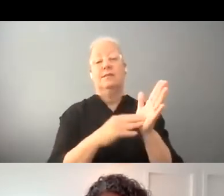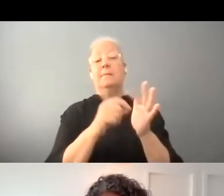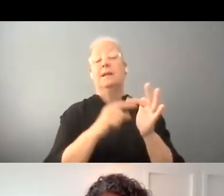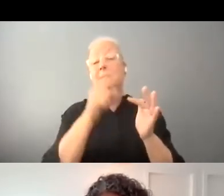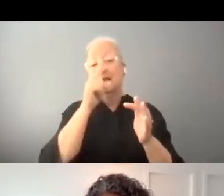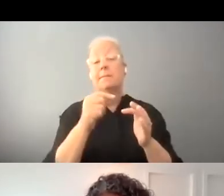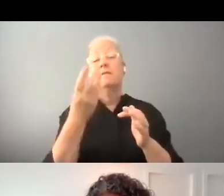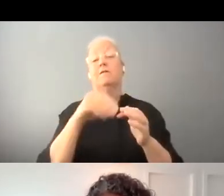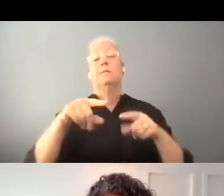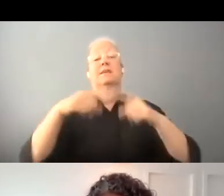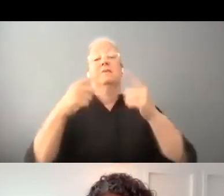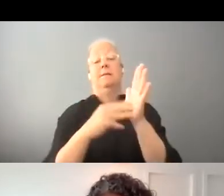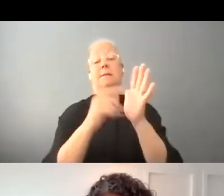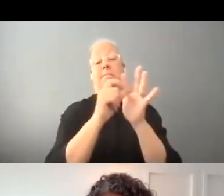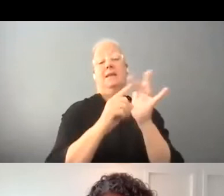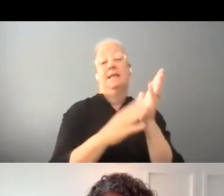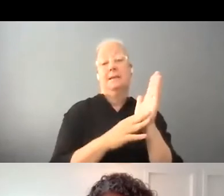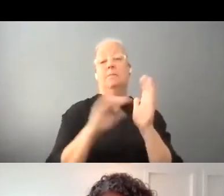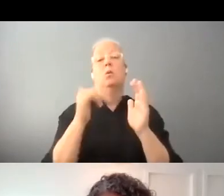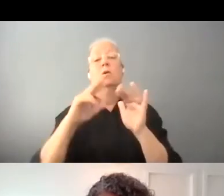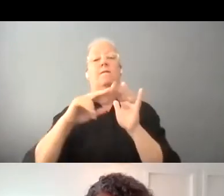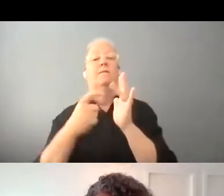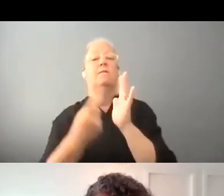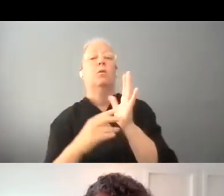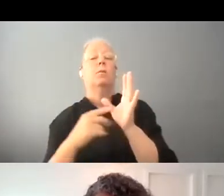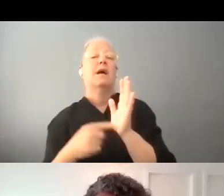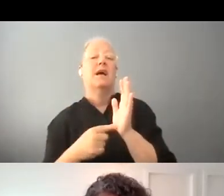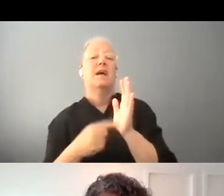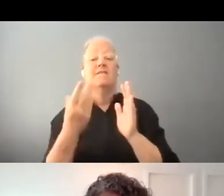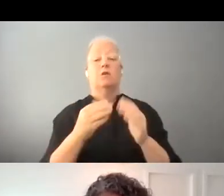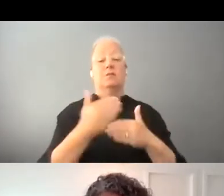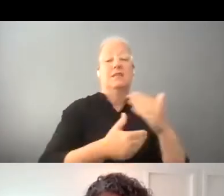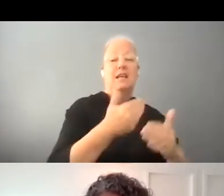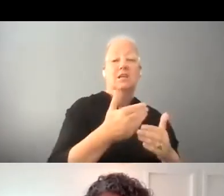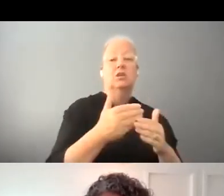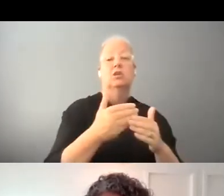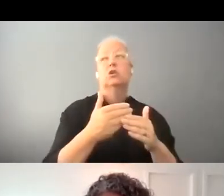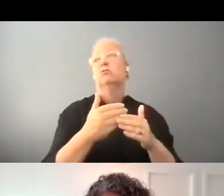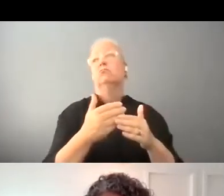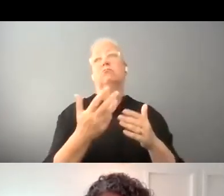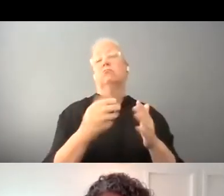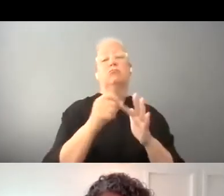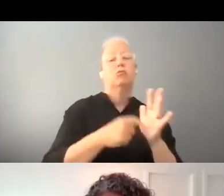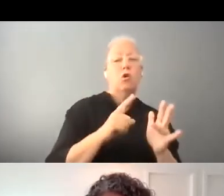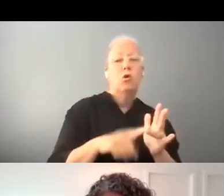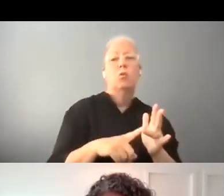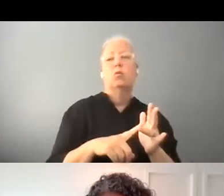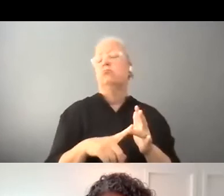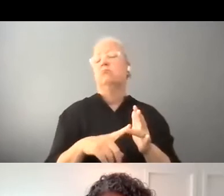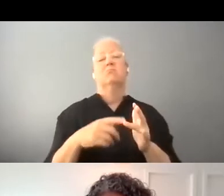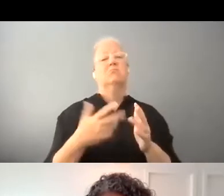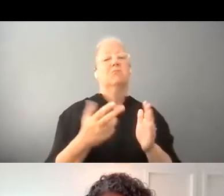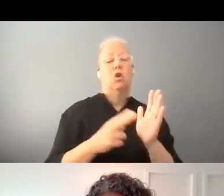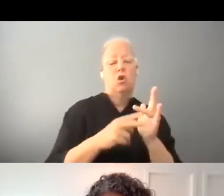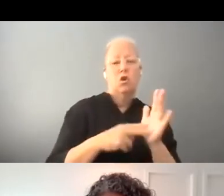or format: stage, prose, poetry, a novel, whatever that is that you've got